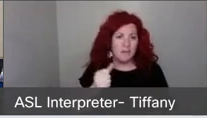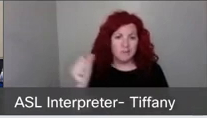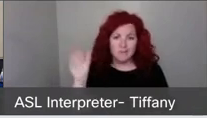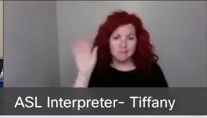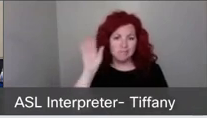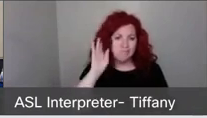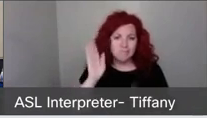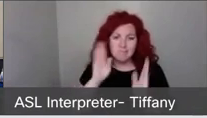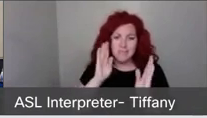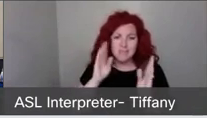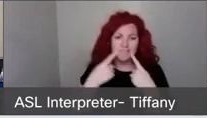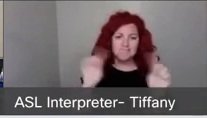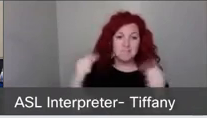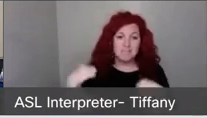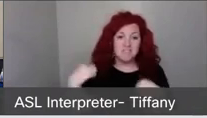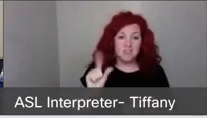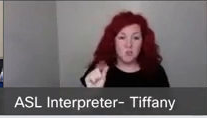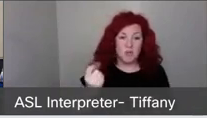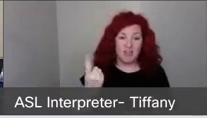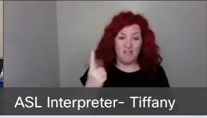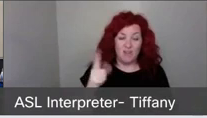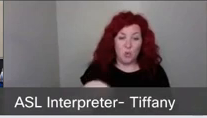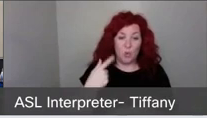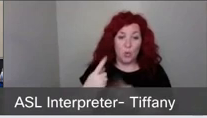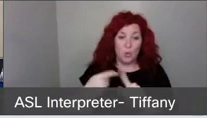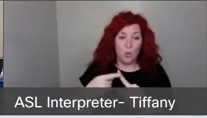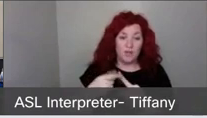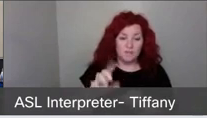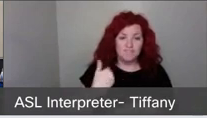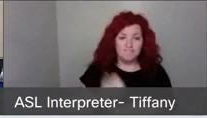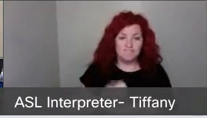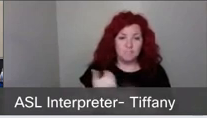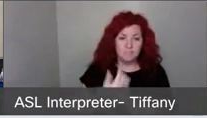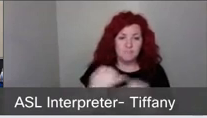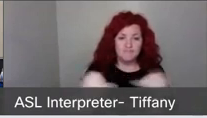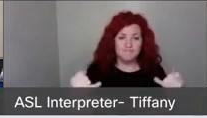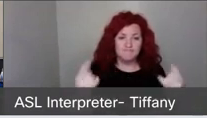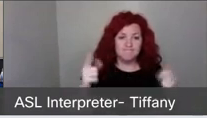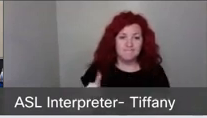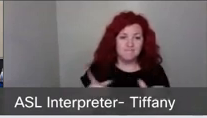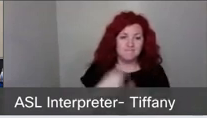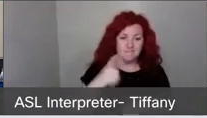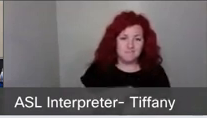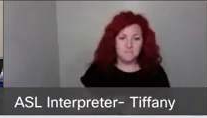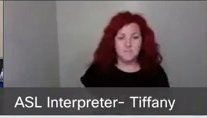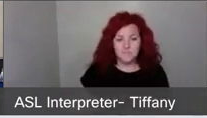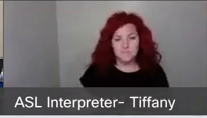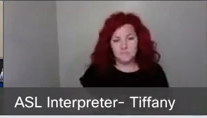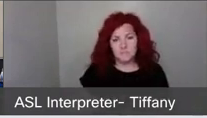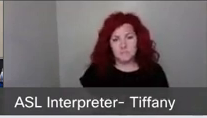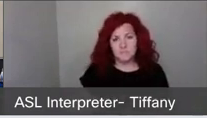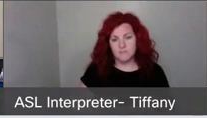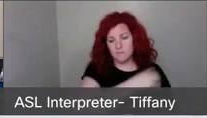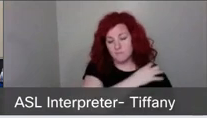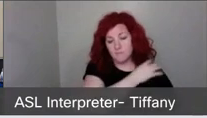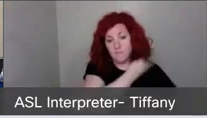since 2011, when the redistricting originally took place. I would encourage you to